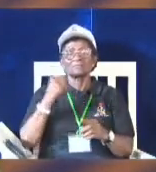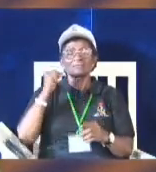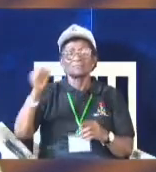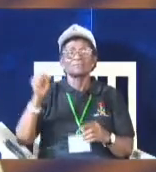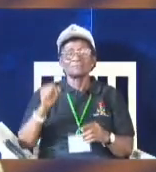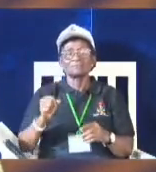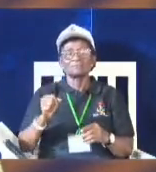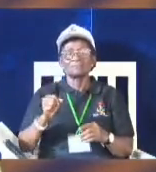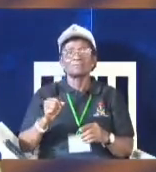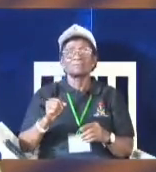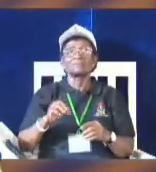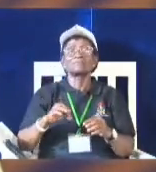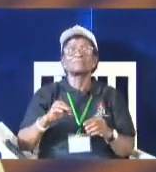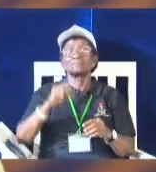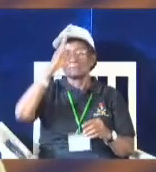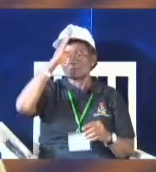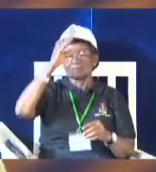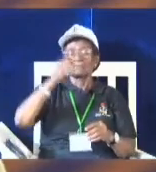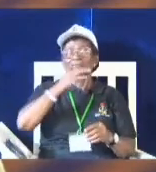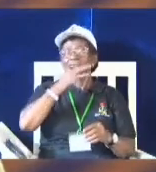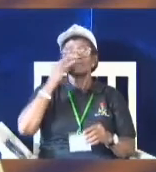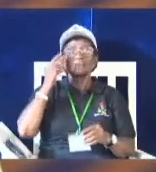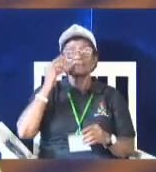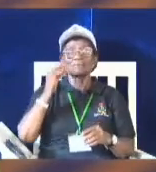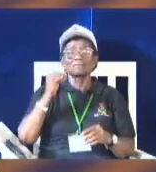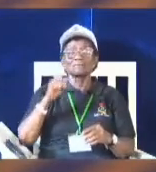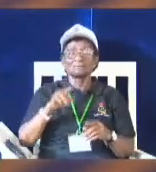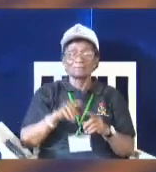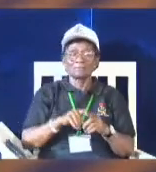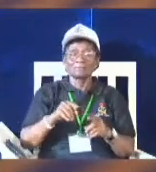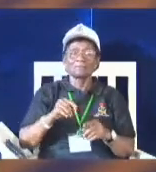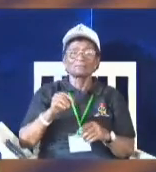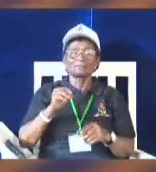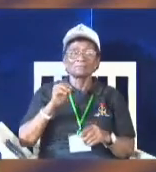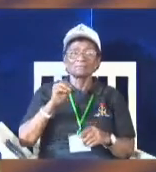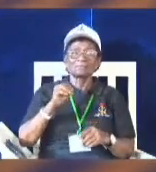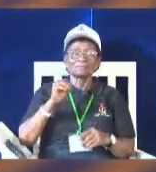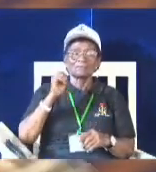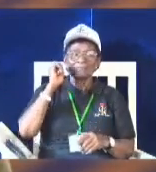still around? He had a petrol to the fire.